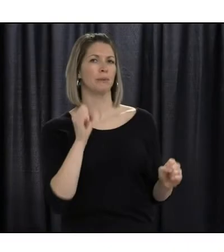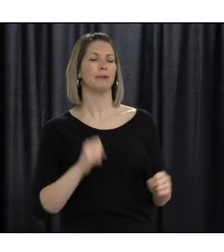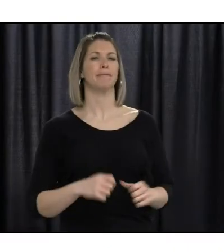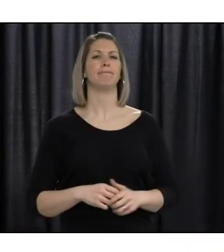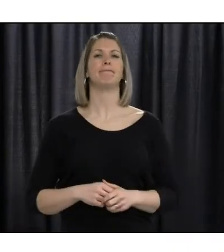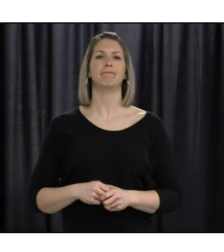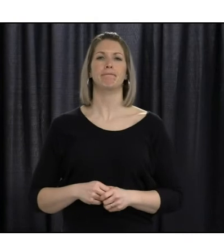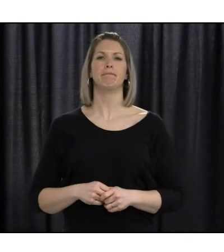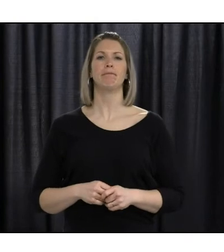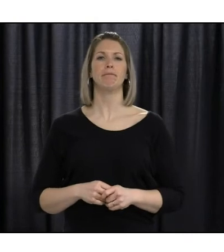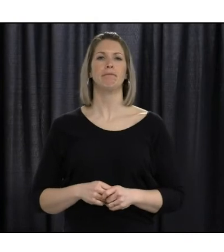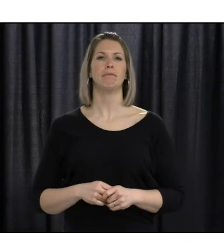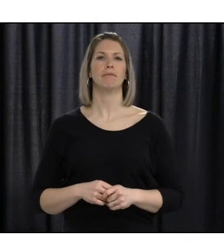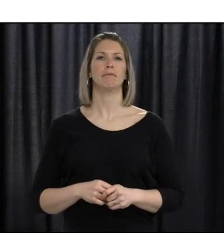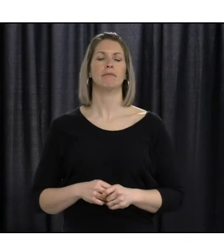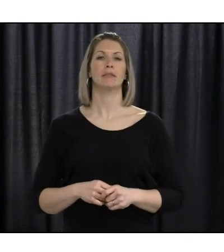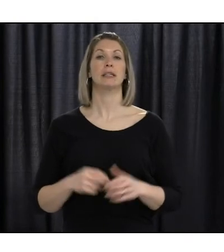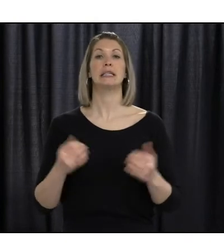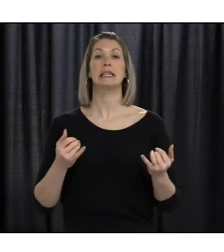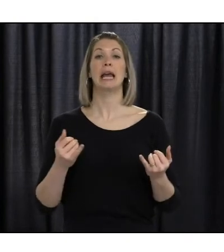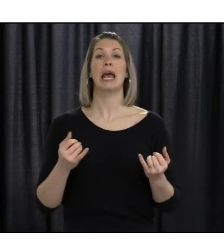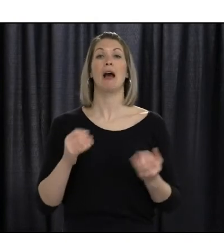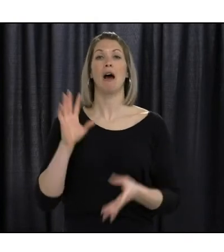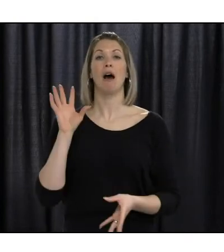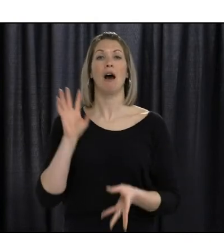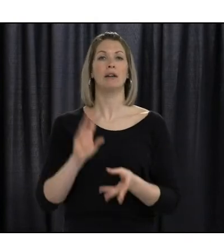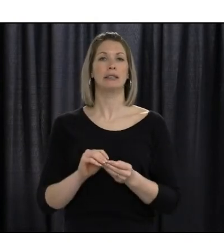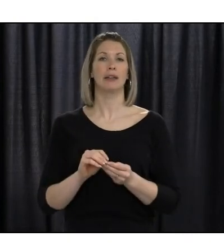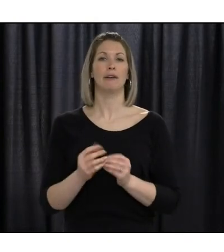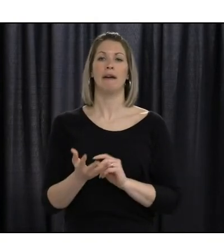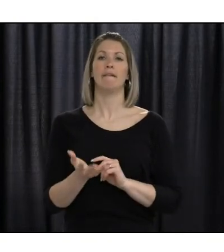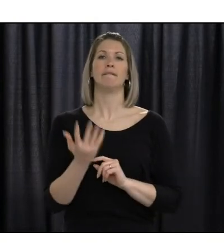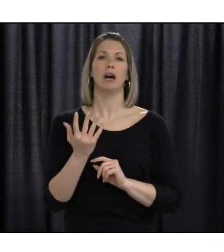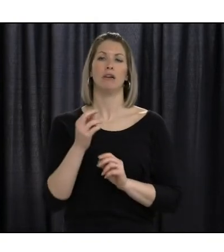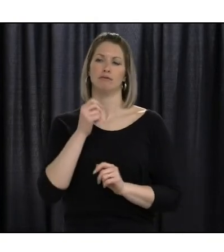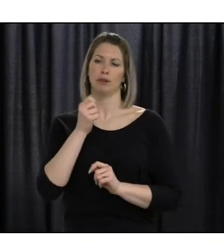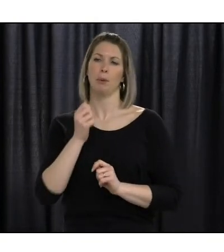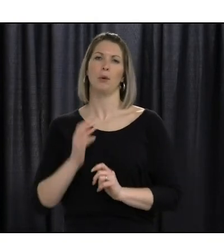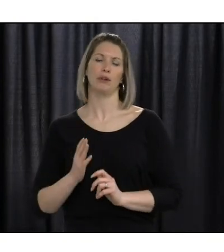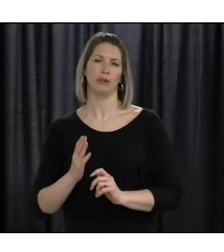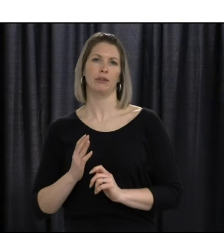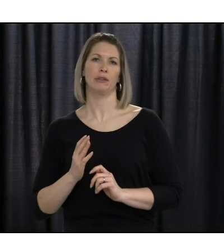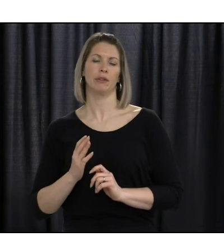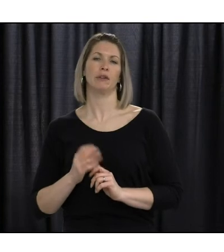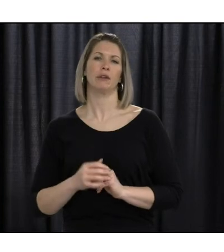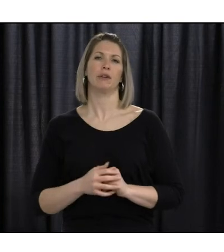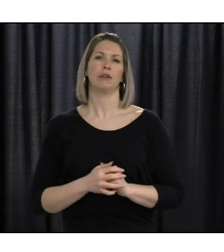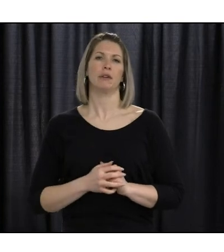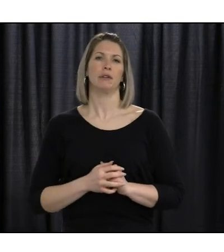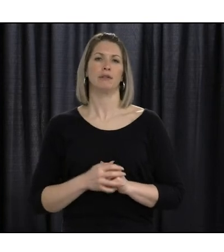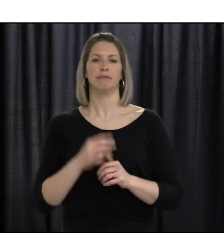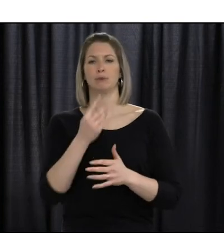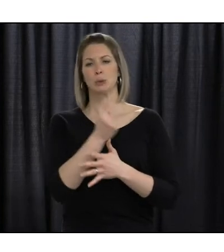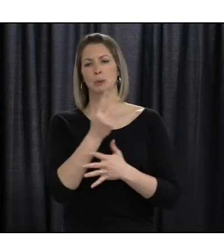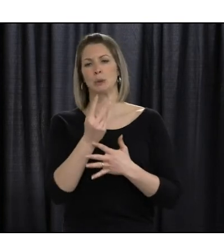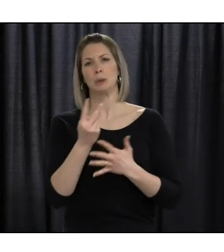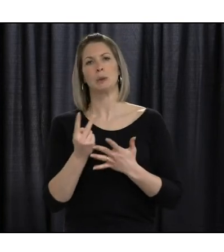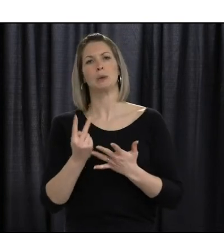of our speakers, we have 5 reporters registered for today's call. In the essence of time, each reporter will have the opportunity to ask 2